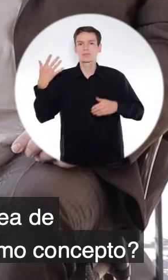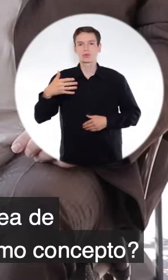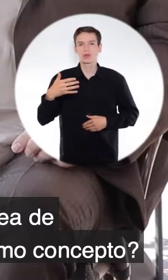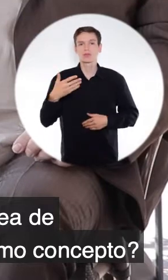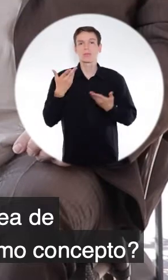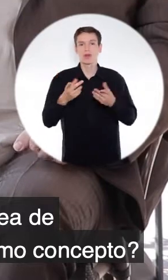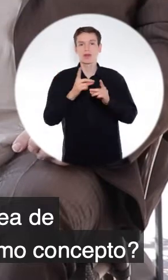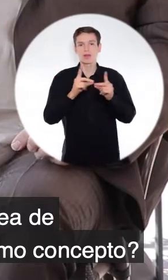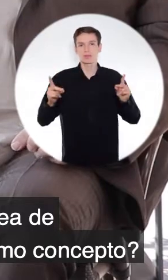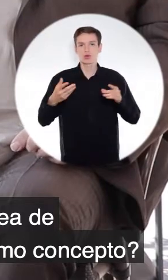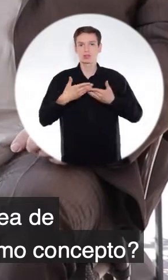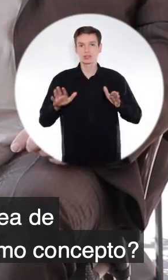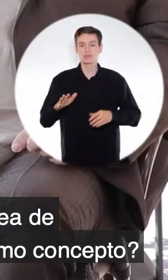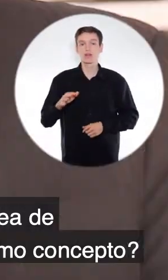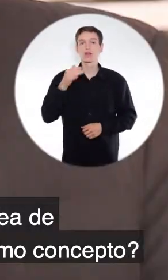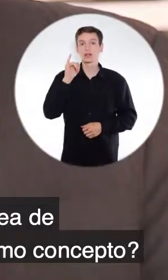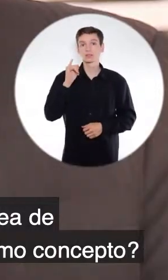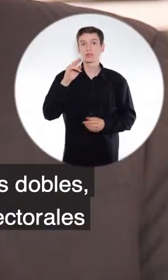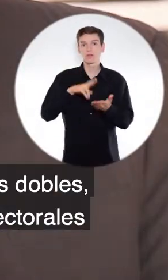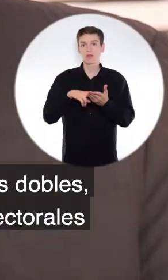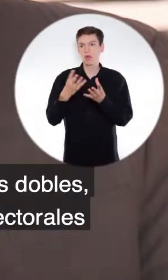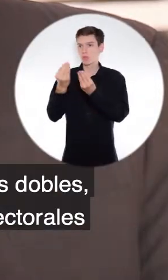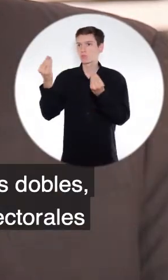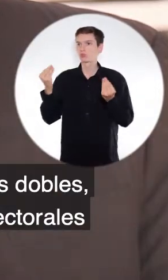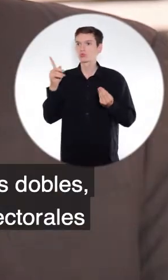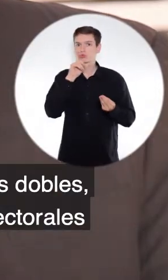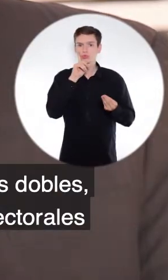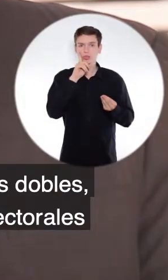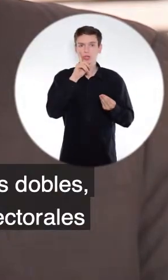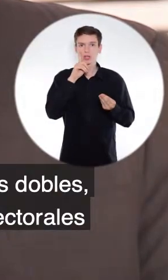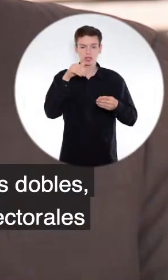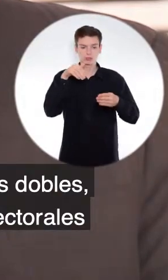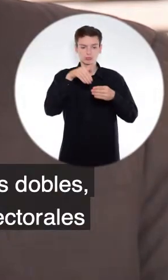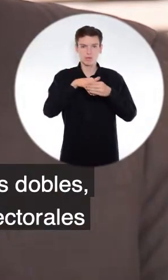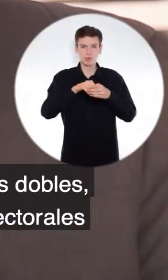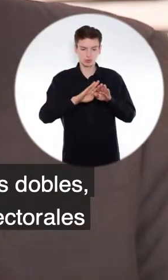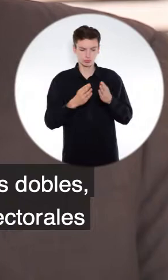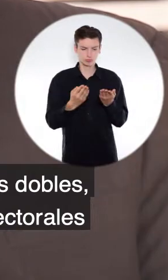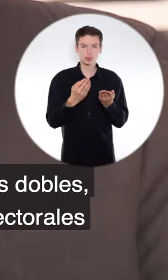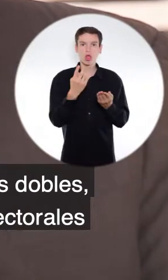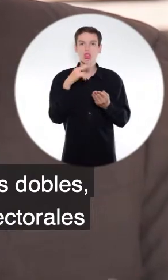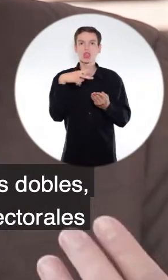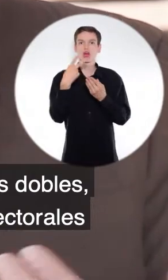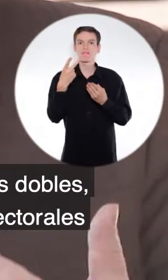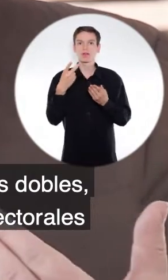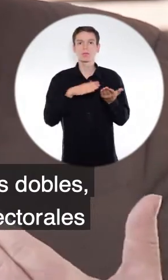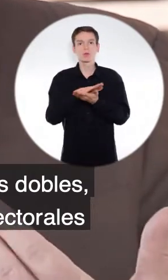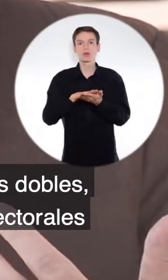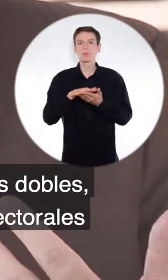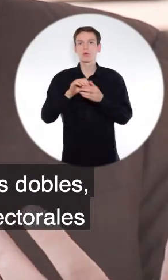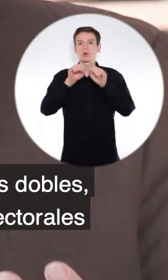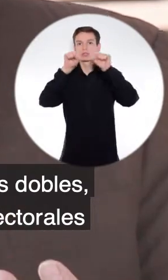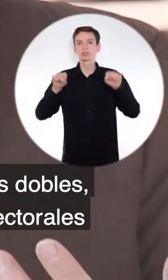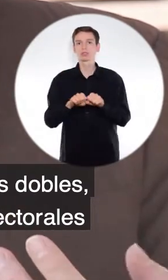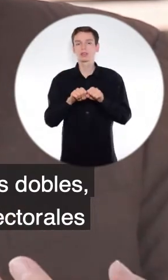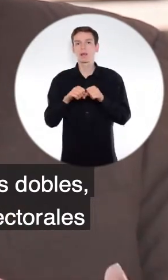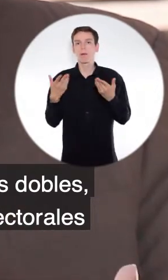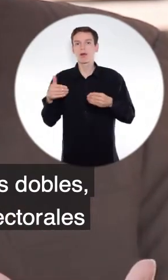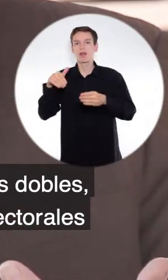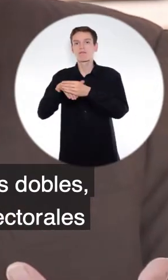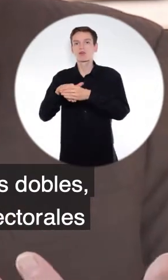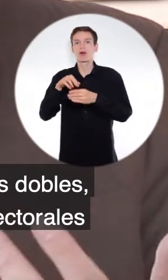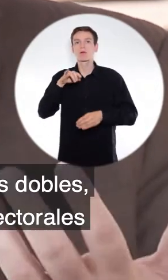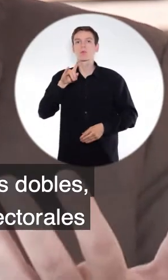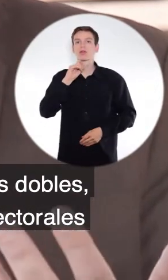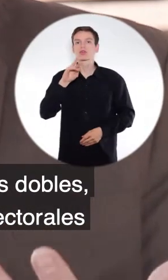for liberal democracy as a concept? Well, I think that we often have these kind of dual voting constituencies